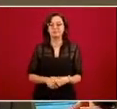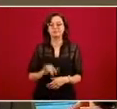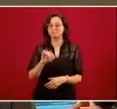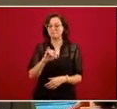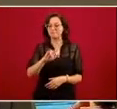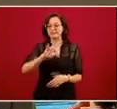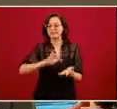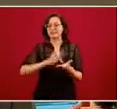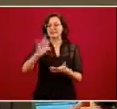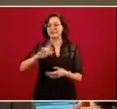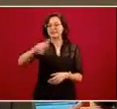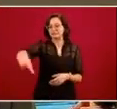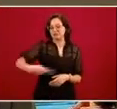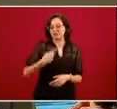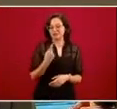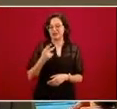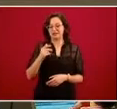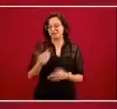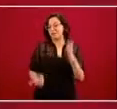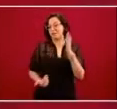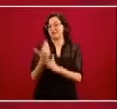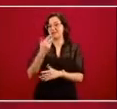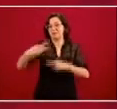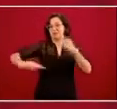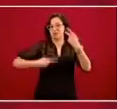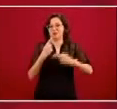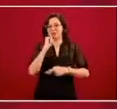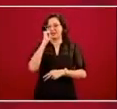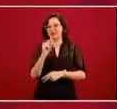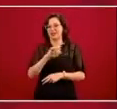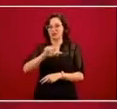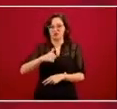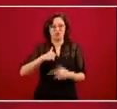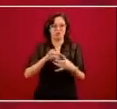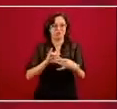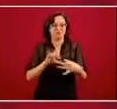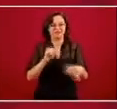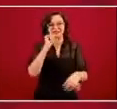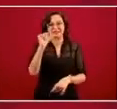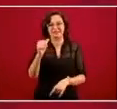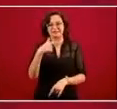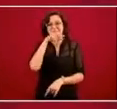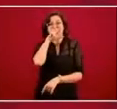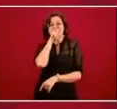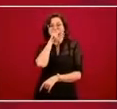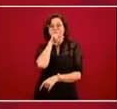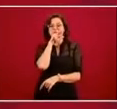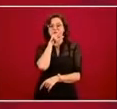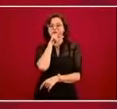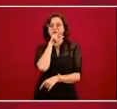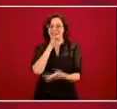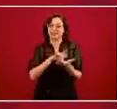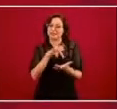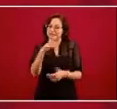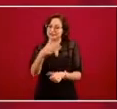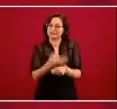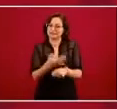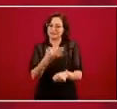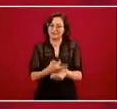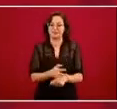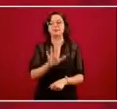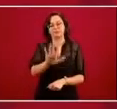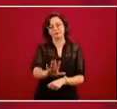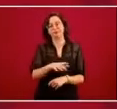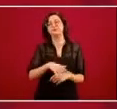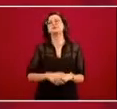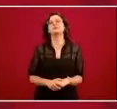be like? Yes, this morning I wished you had asked this question. Nobody did, and I didn't have an opportunity